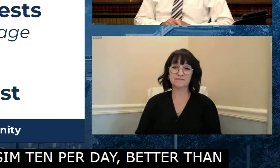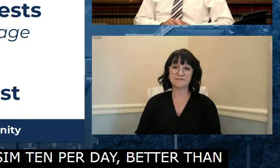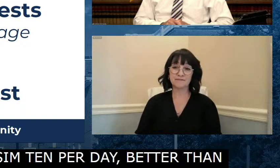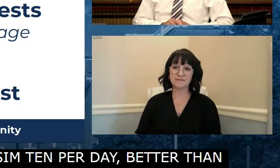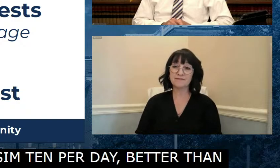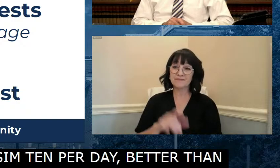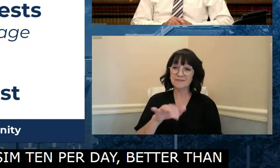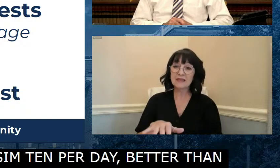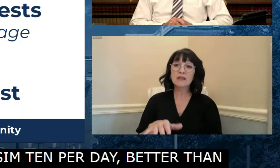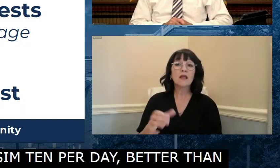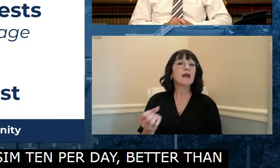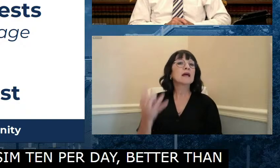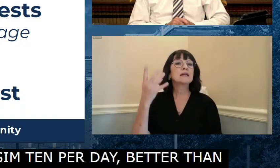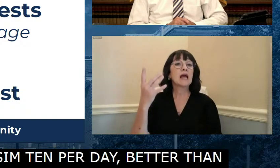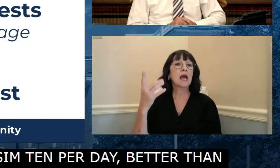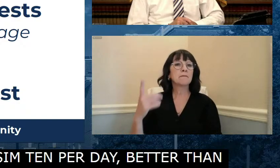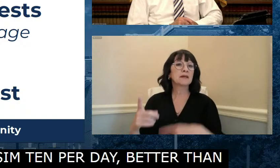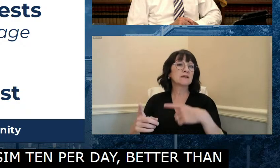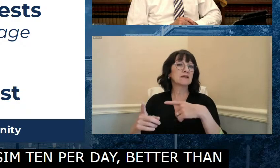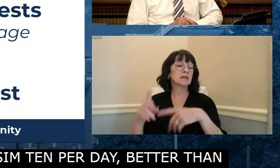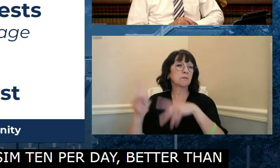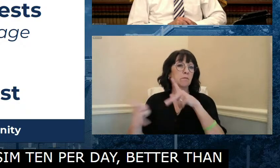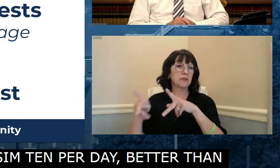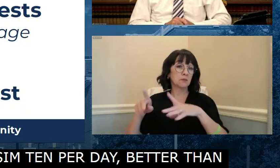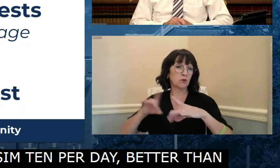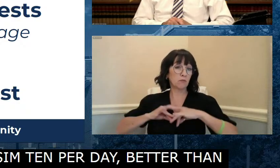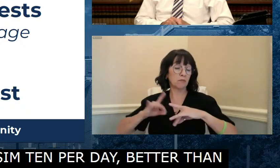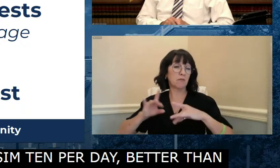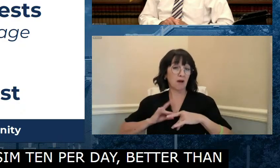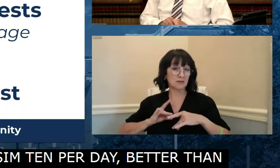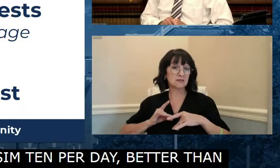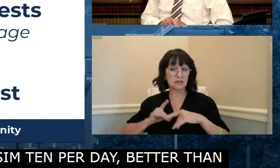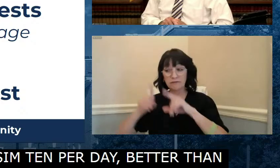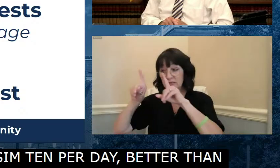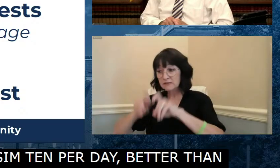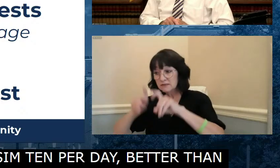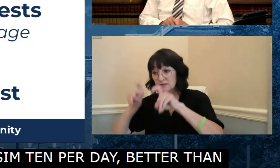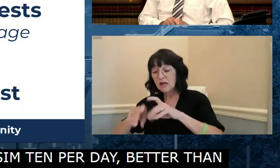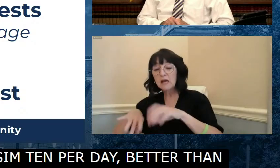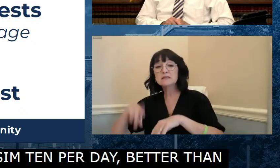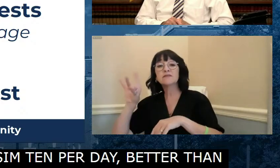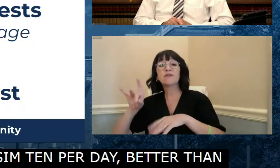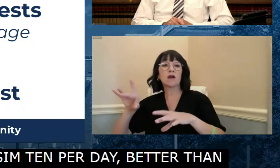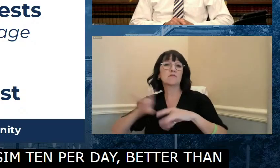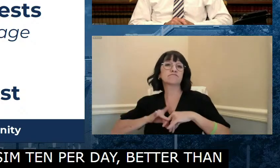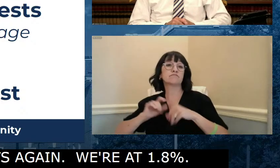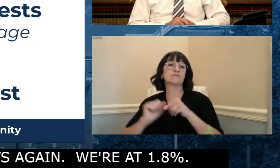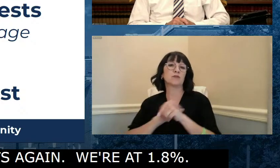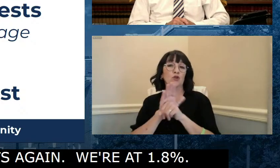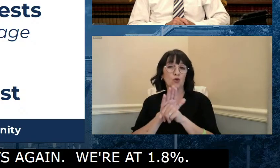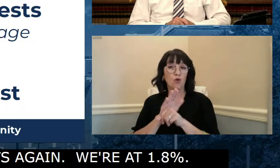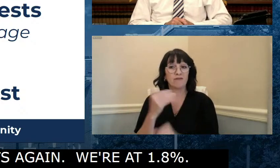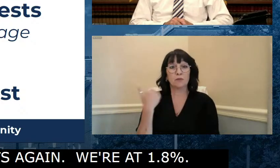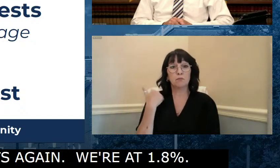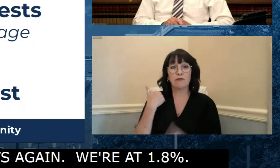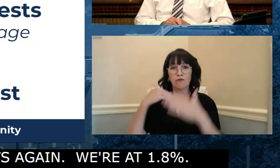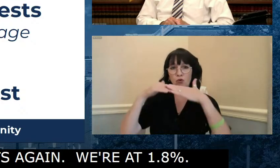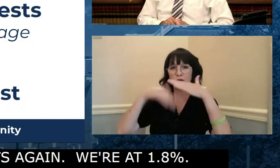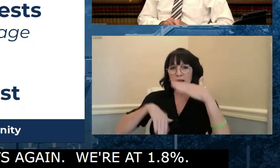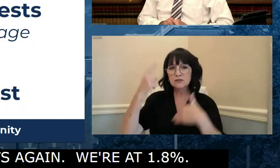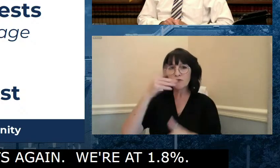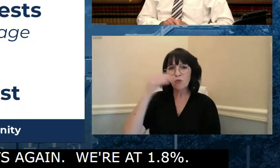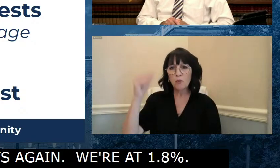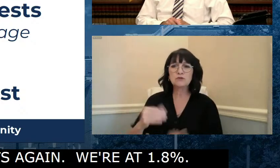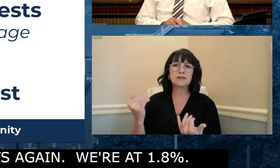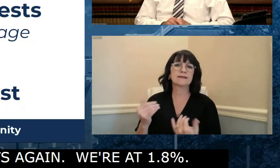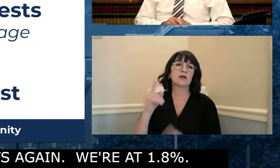positive tests. Again, we're at 1.8%. Again, we were under 1% 2 weeks ago.